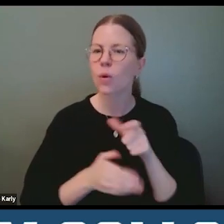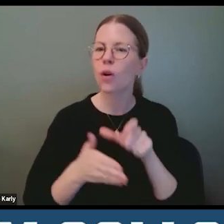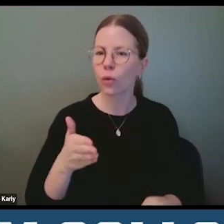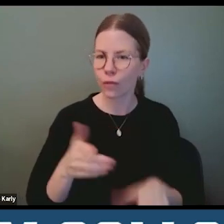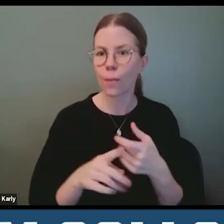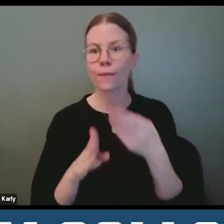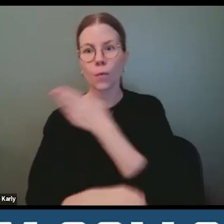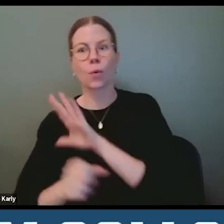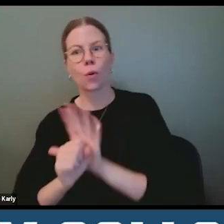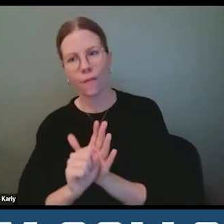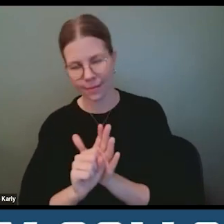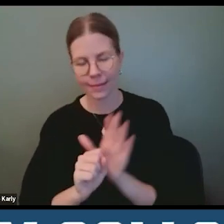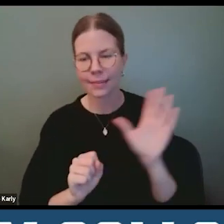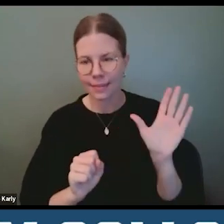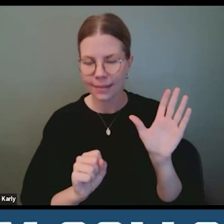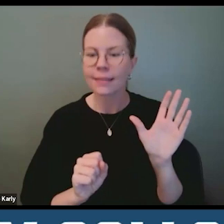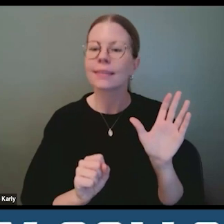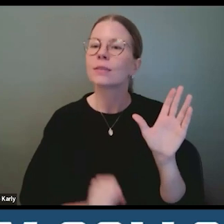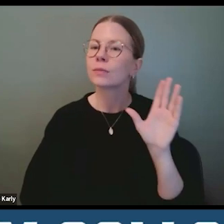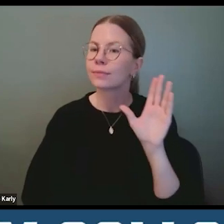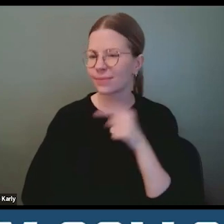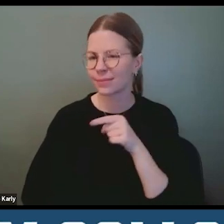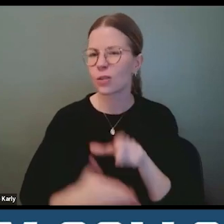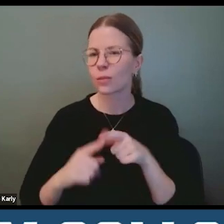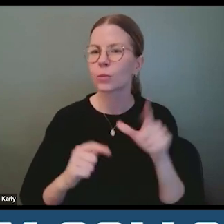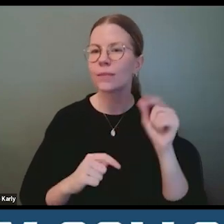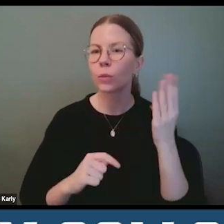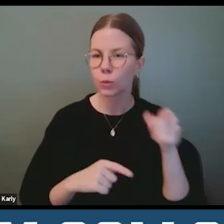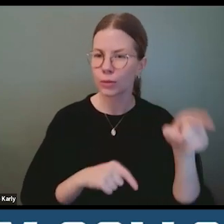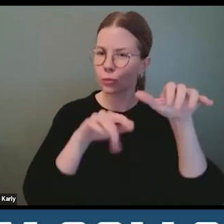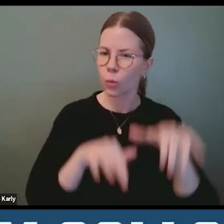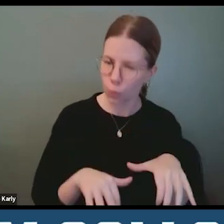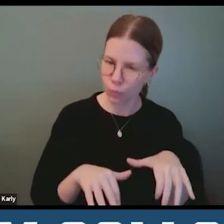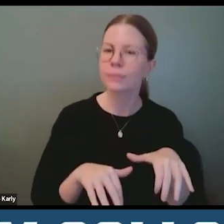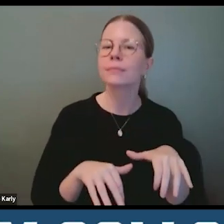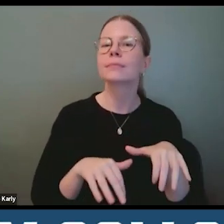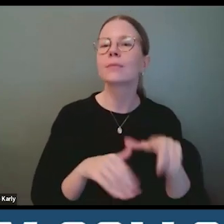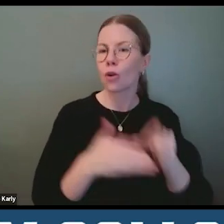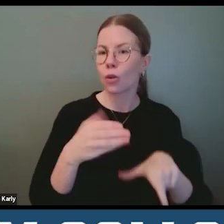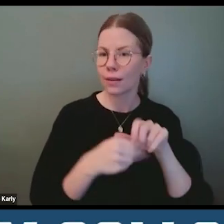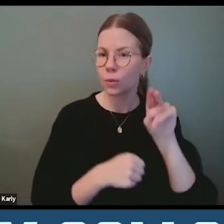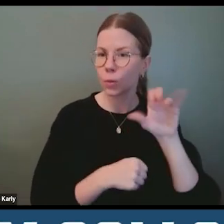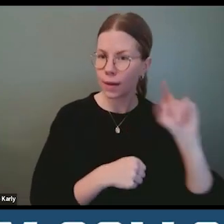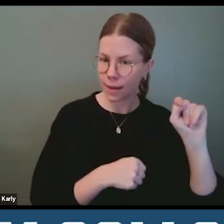times, before COVID, in 2014. This is the opening from an article in the New York Times.